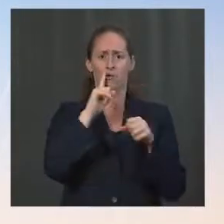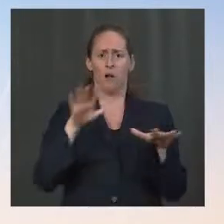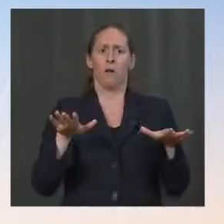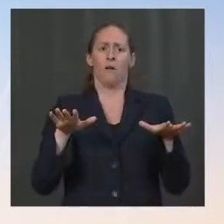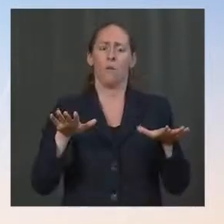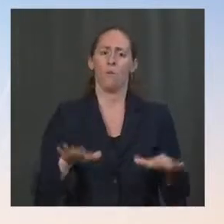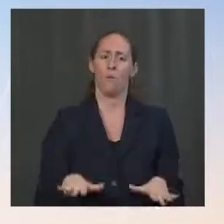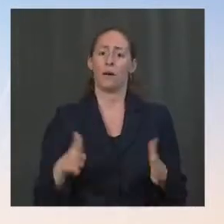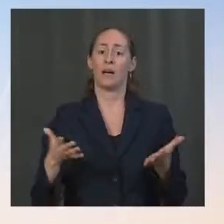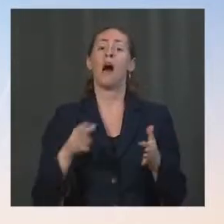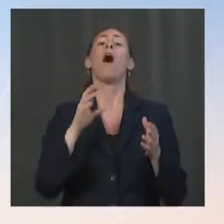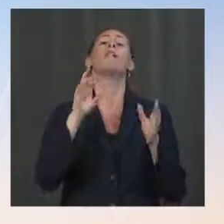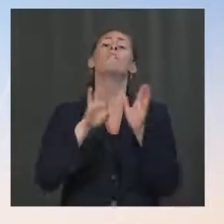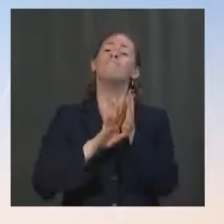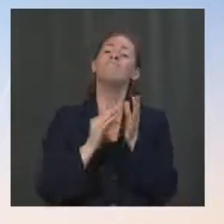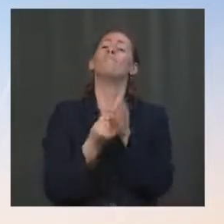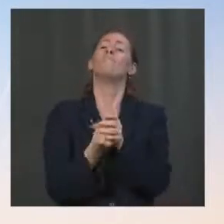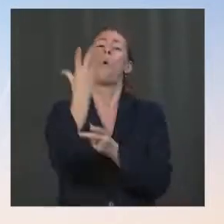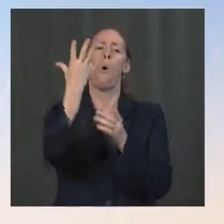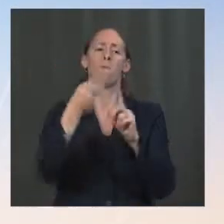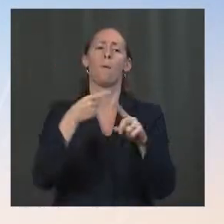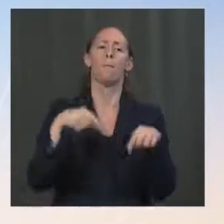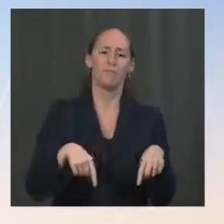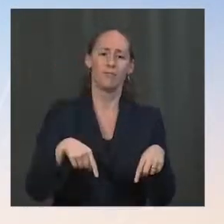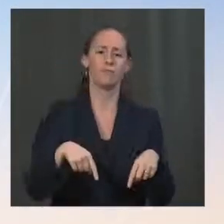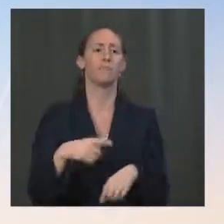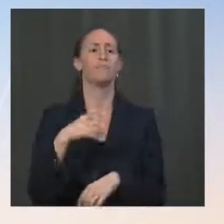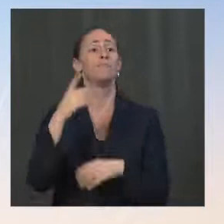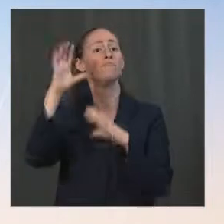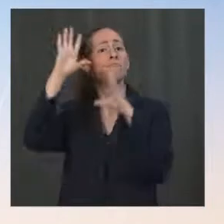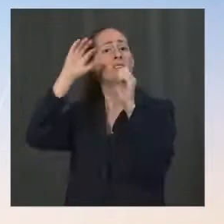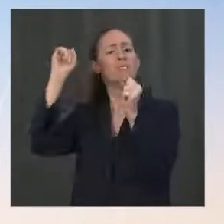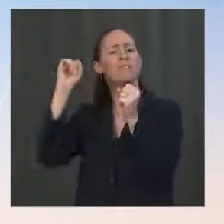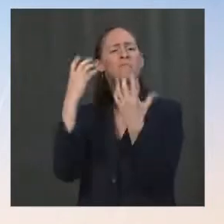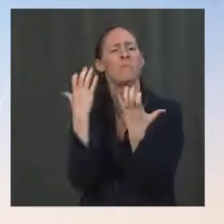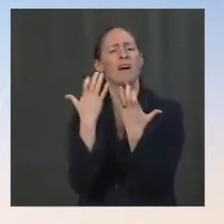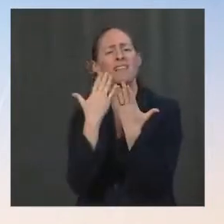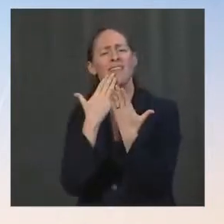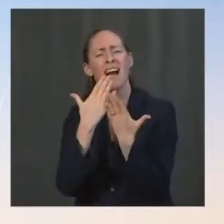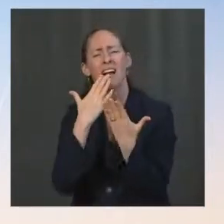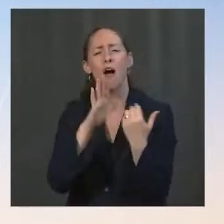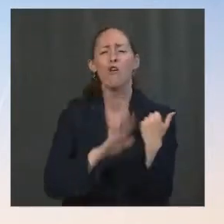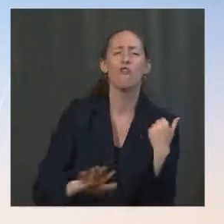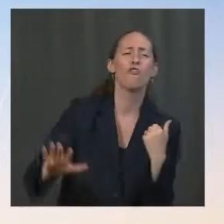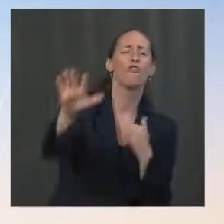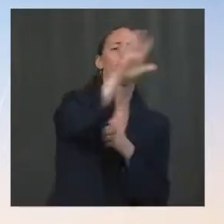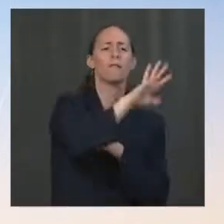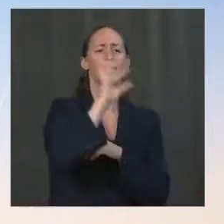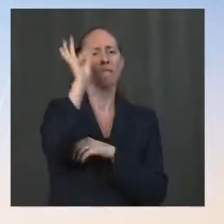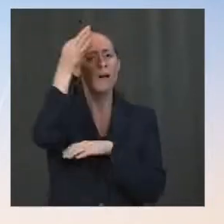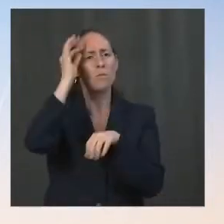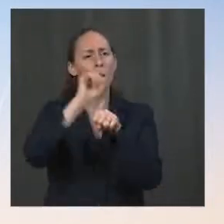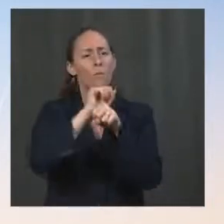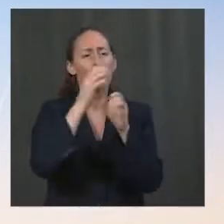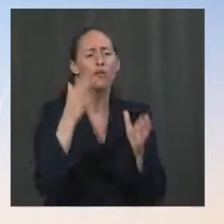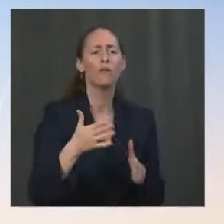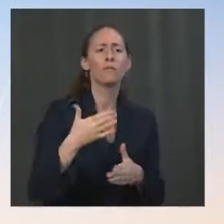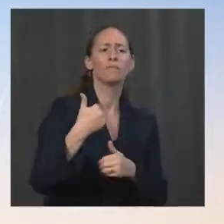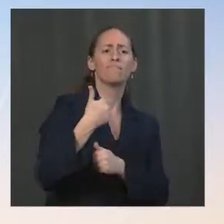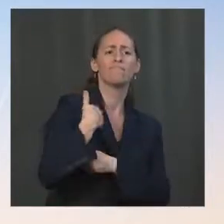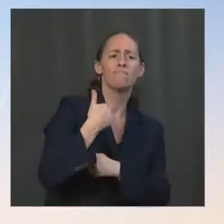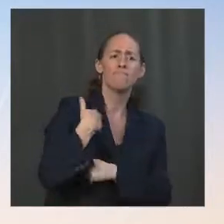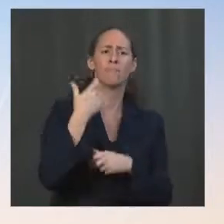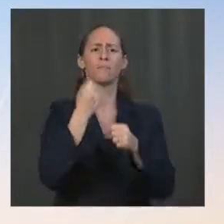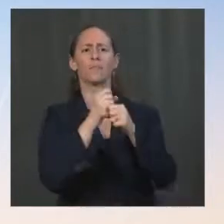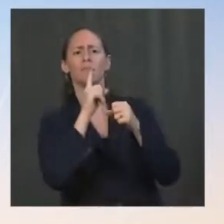critical role the dedicated workforces across the federal government, including our military servicemen and women, diplomats, our intelligence and law enforcement